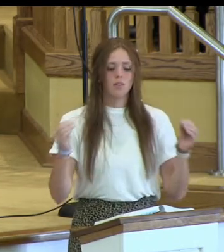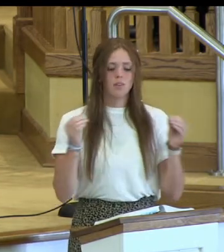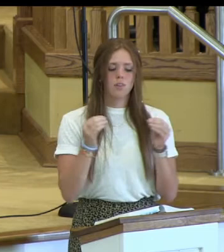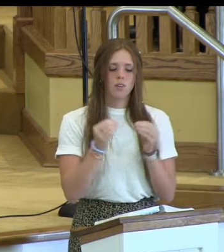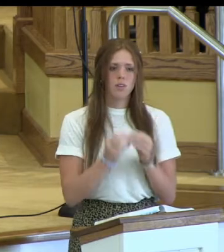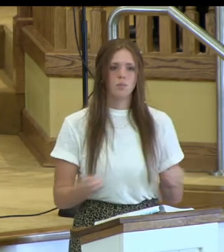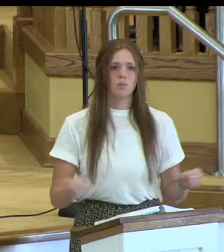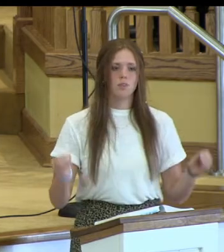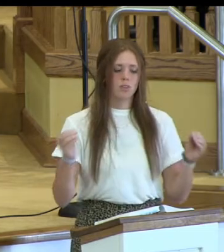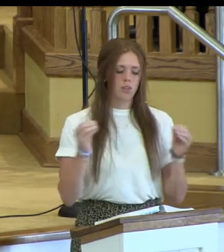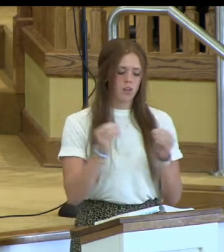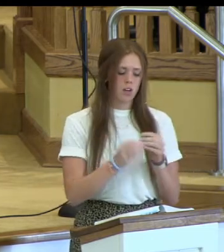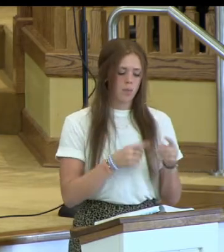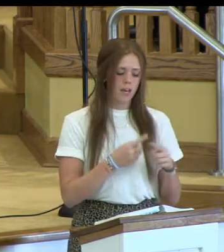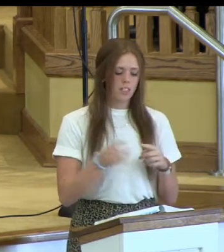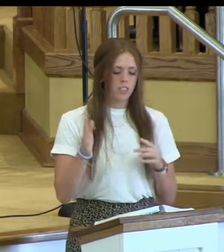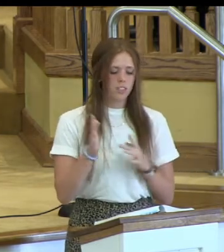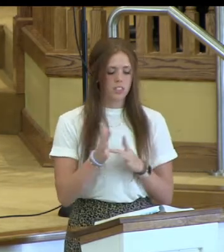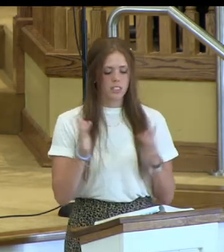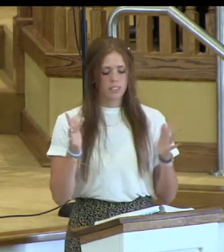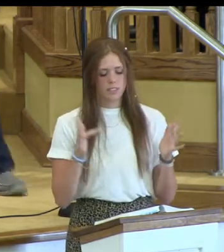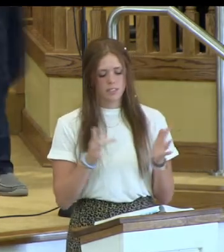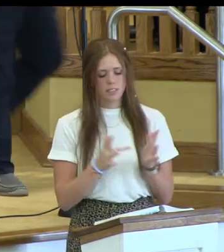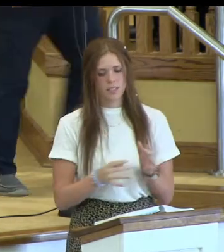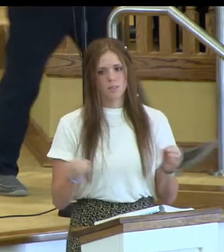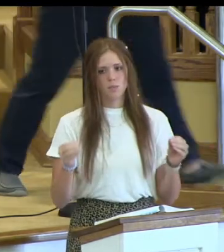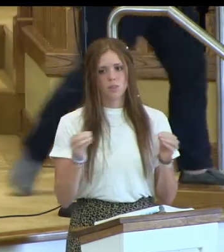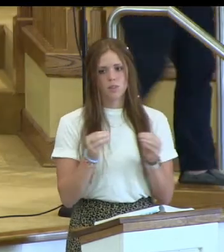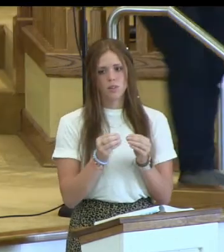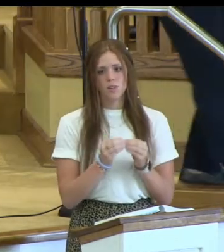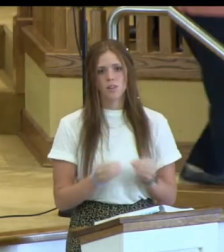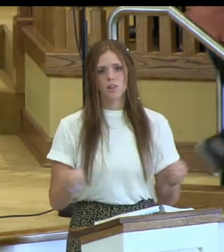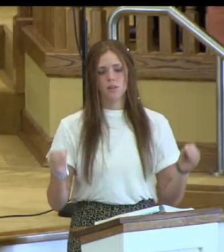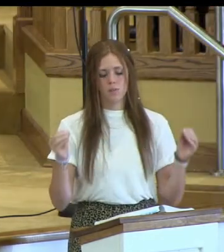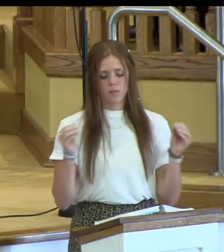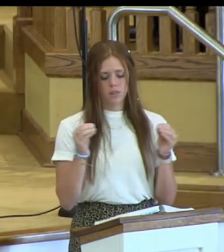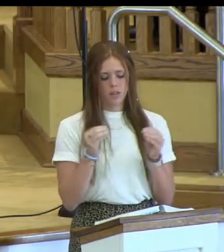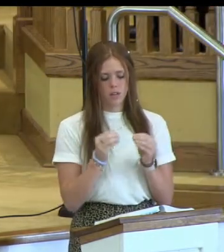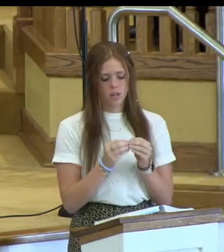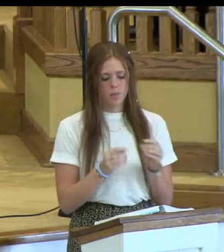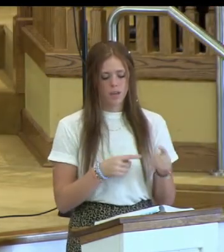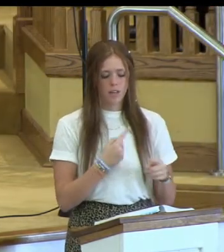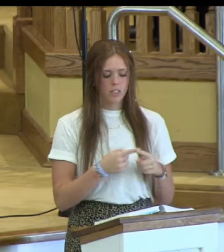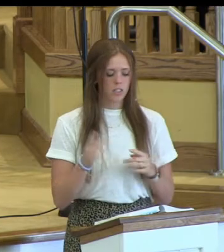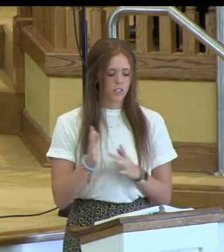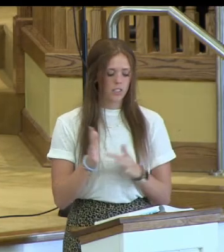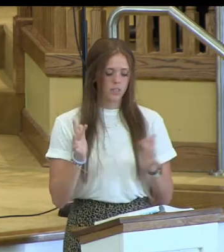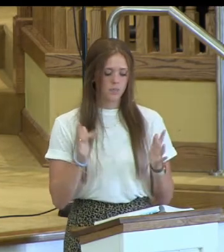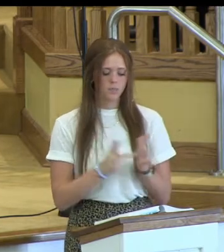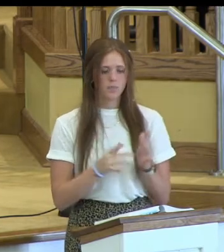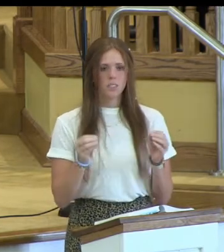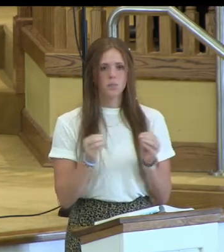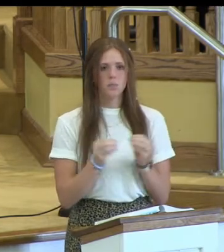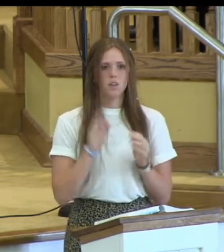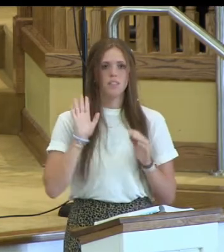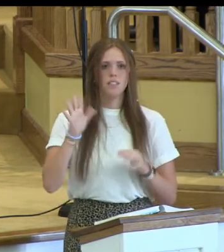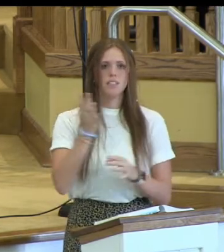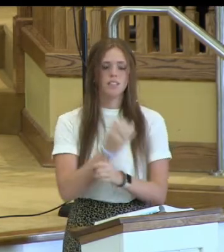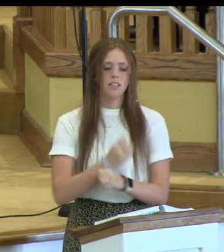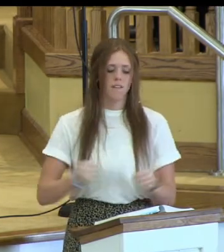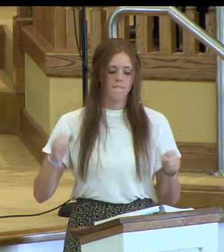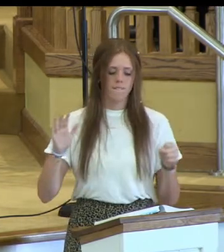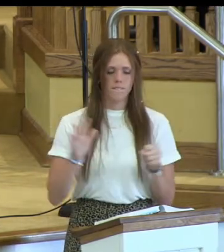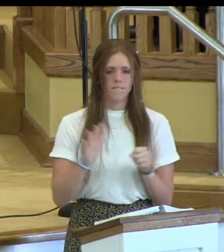more about Jesus, more about Jesus, more of his